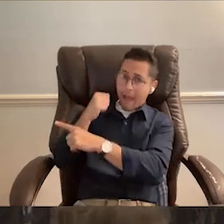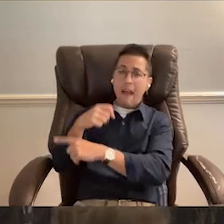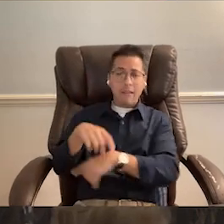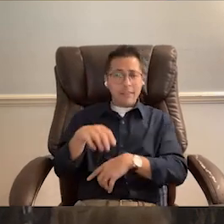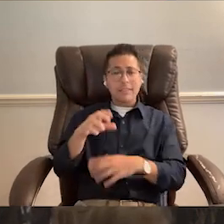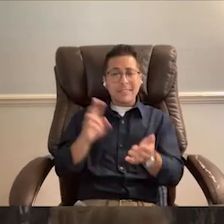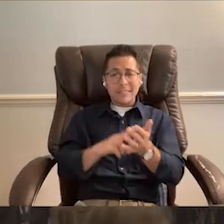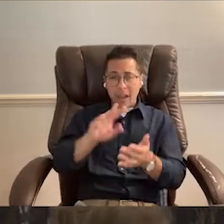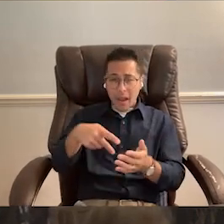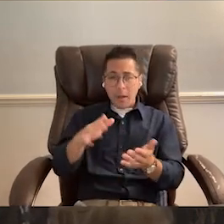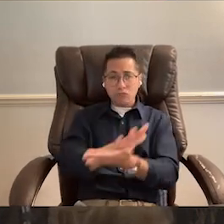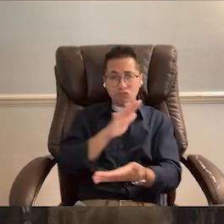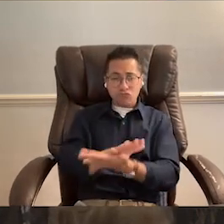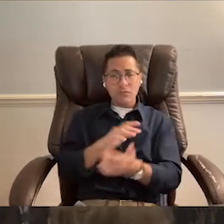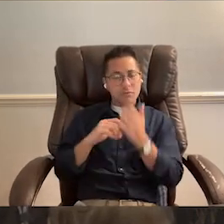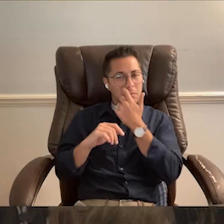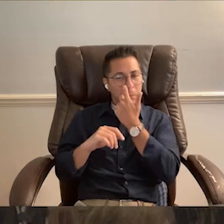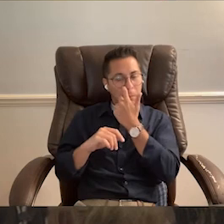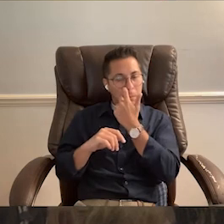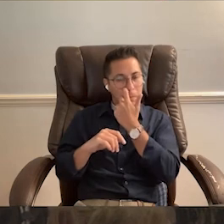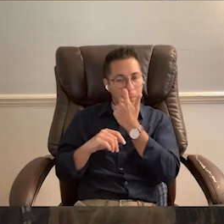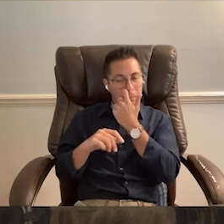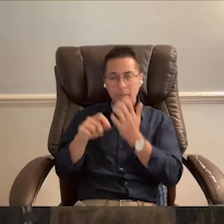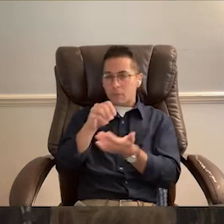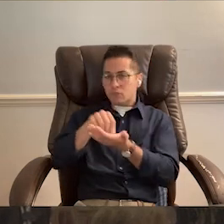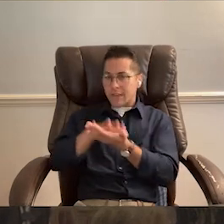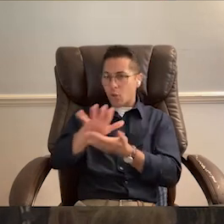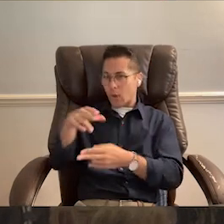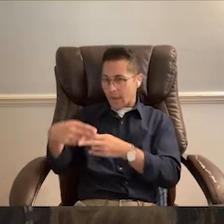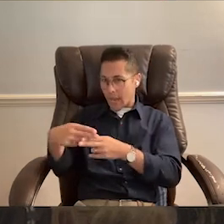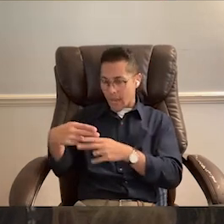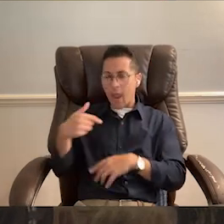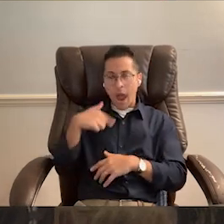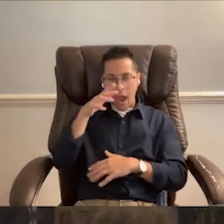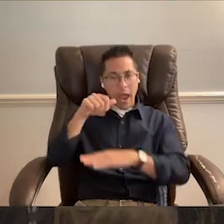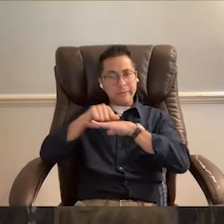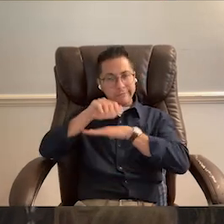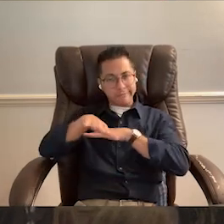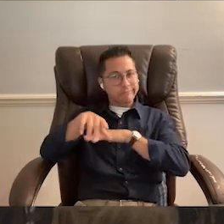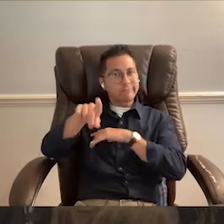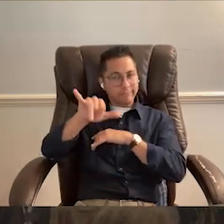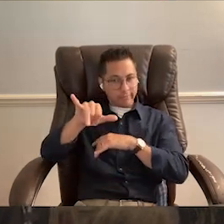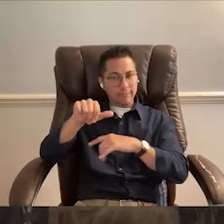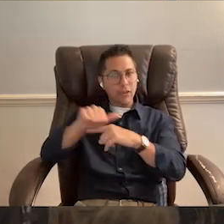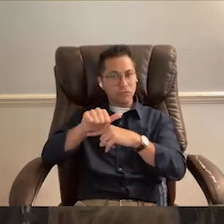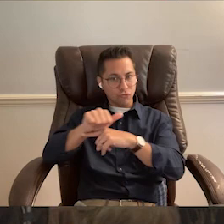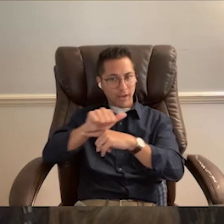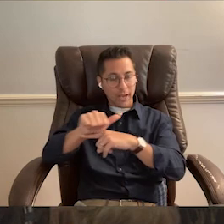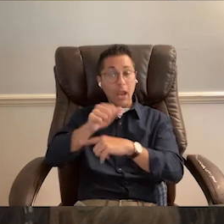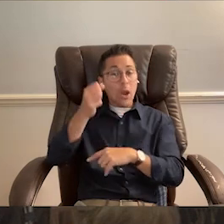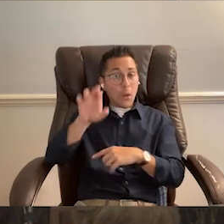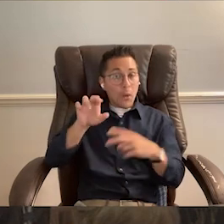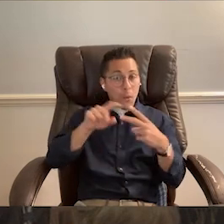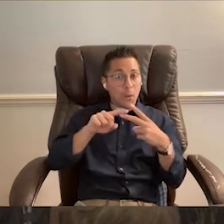get access to that, that data? In the back, there's a sign-in sheet. Okay, And you can email you it can to just us. put a check by your